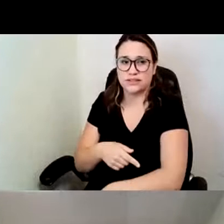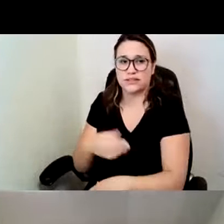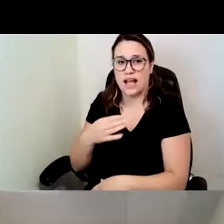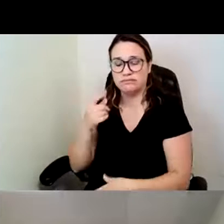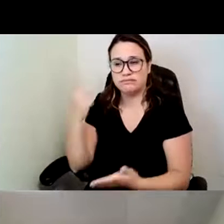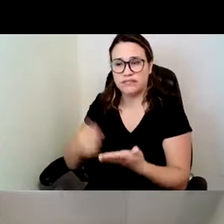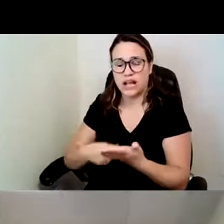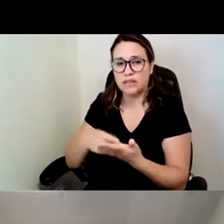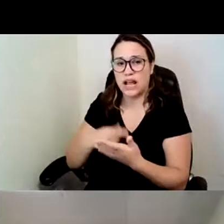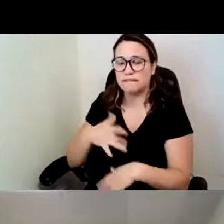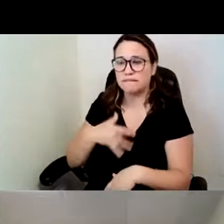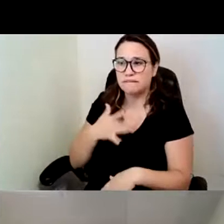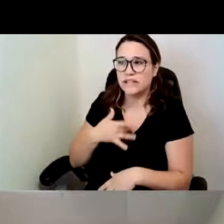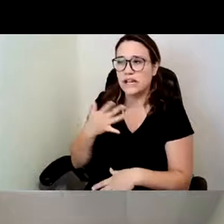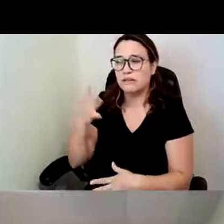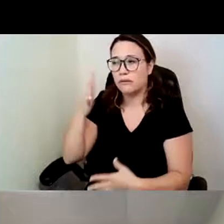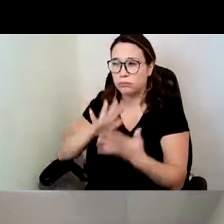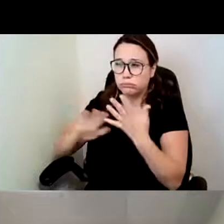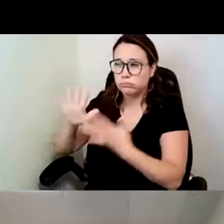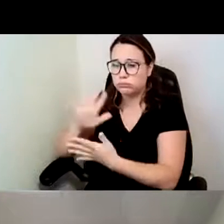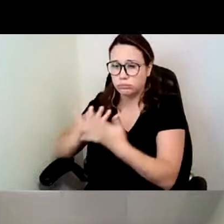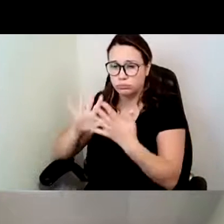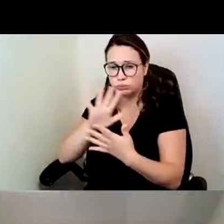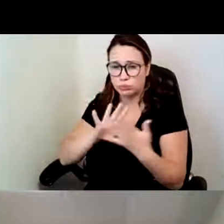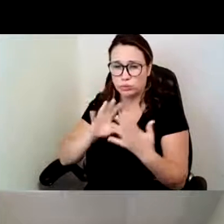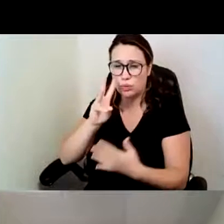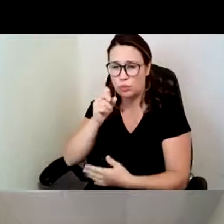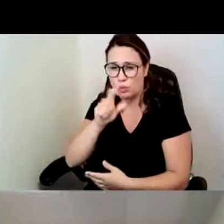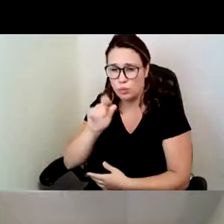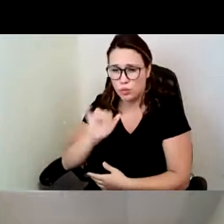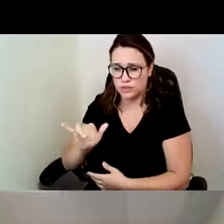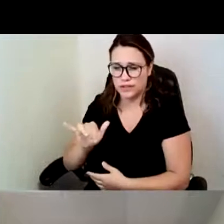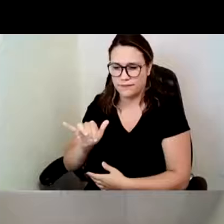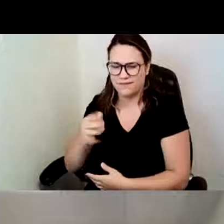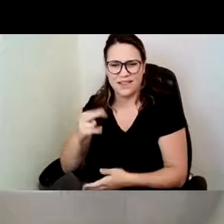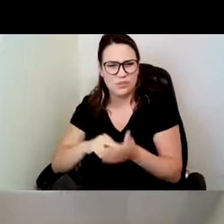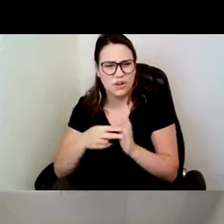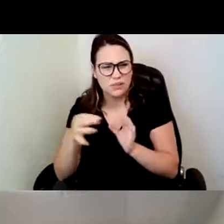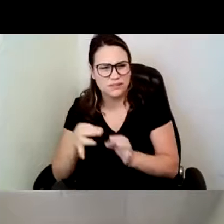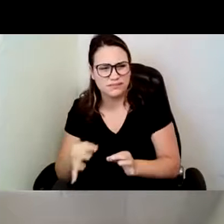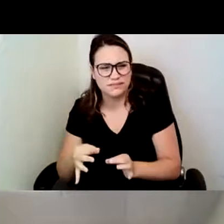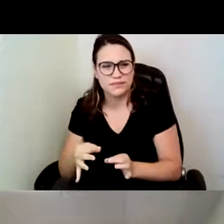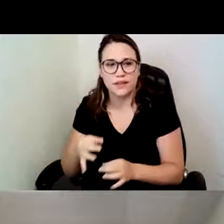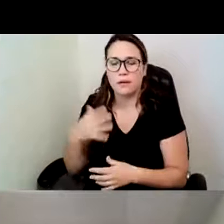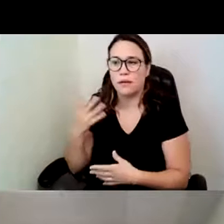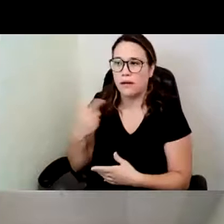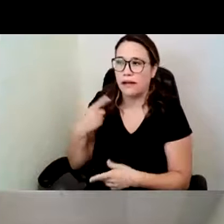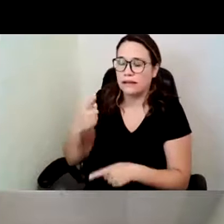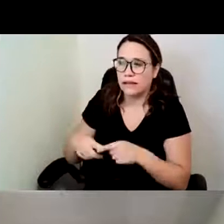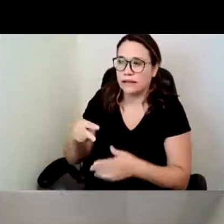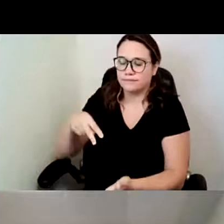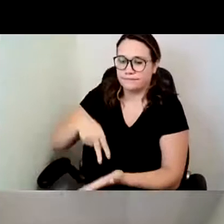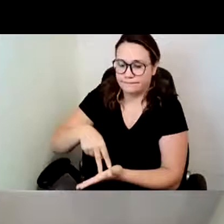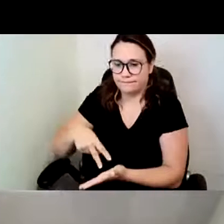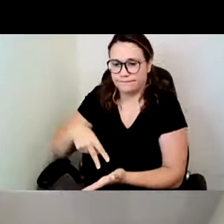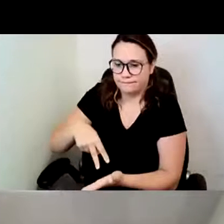sometimes I feel woozy. What do you mean, woozy? Well, I have trouble keeping my balance,